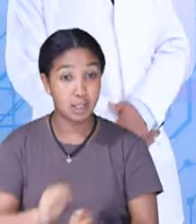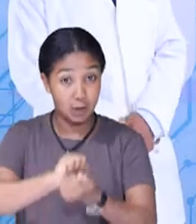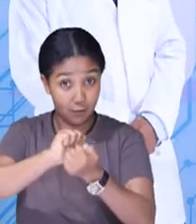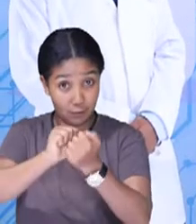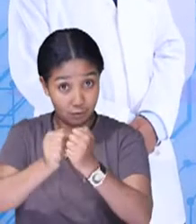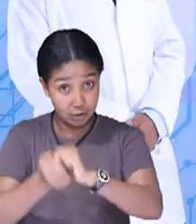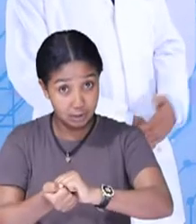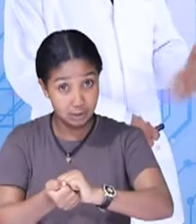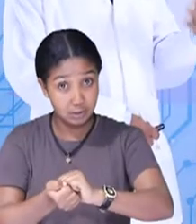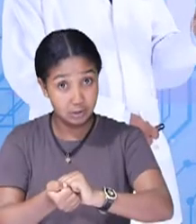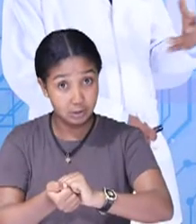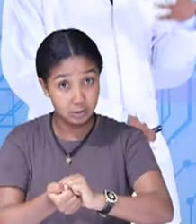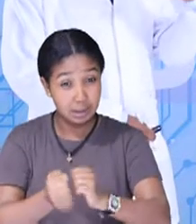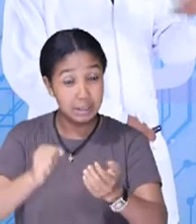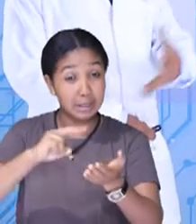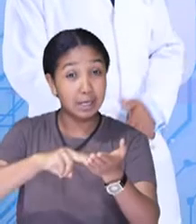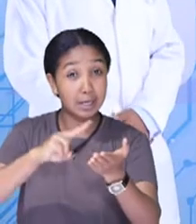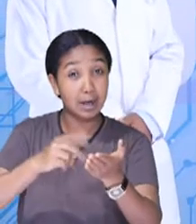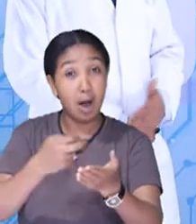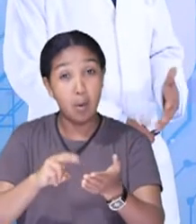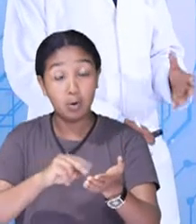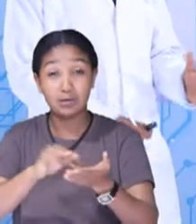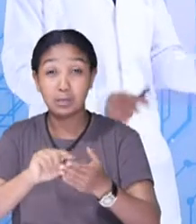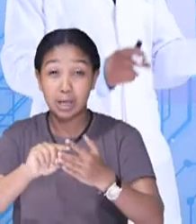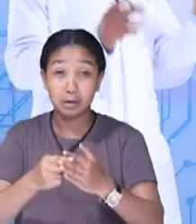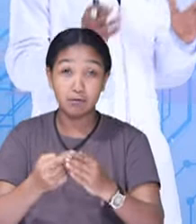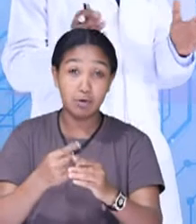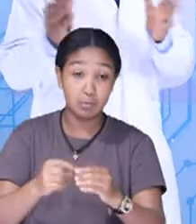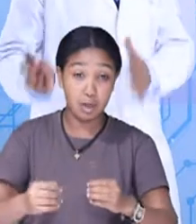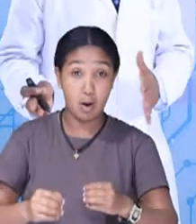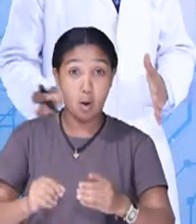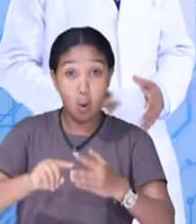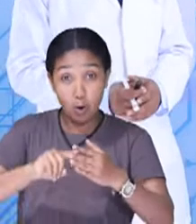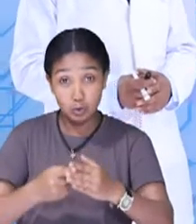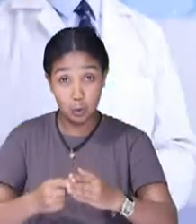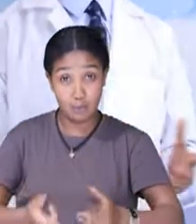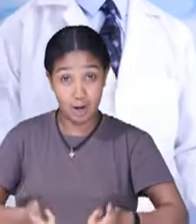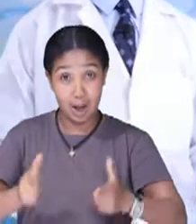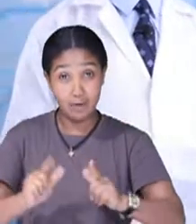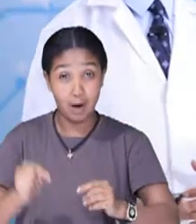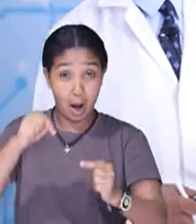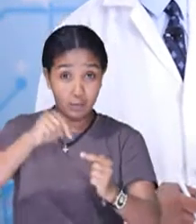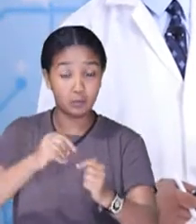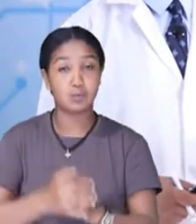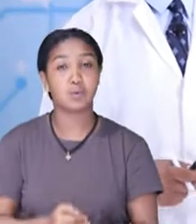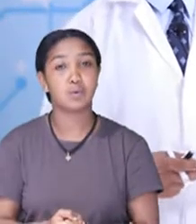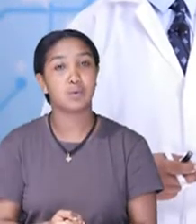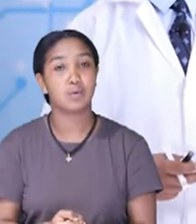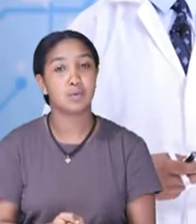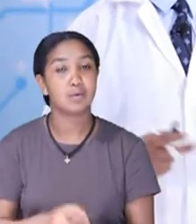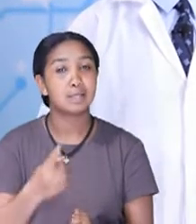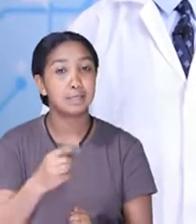Evolution, or studying about evolution, starts from the origin of life up to